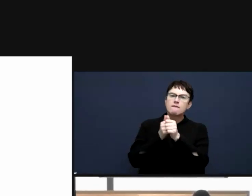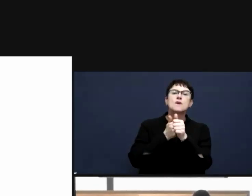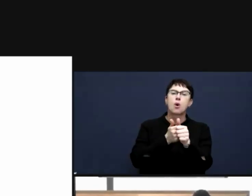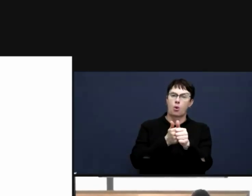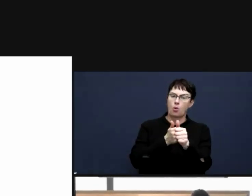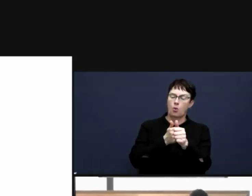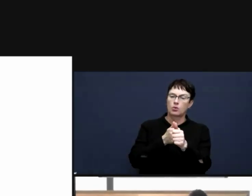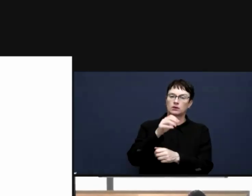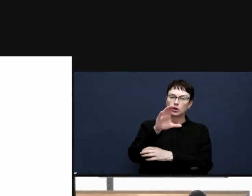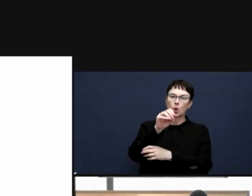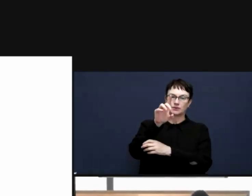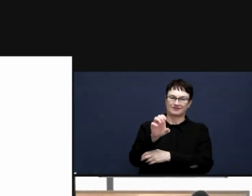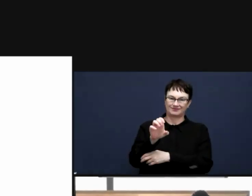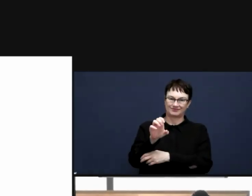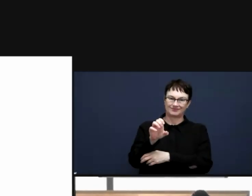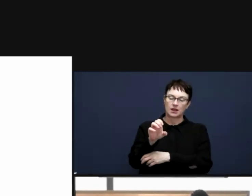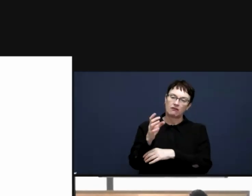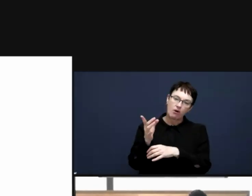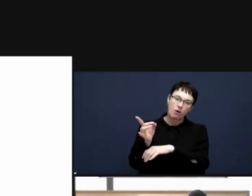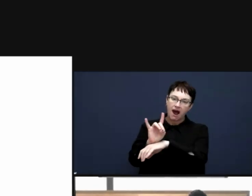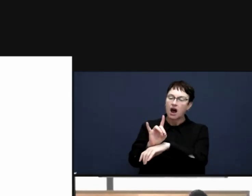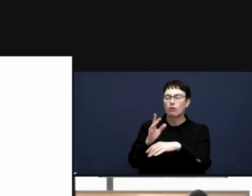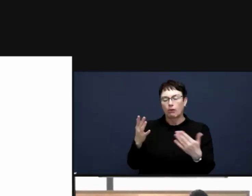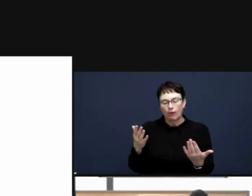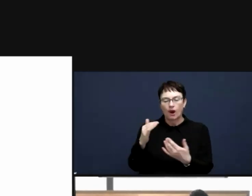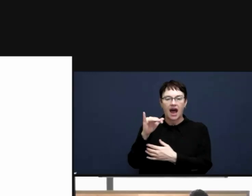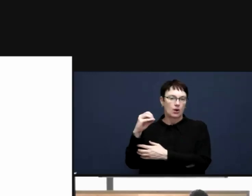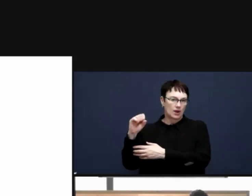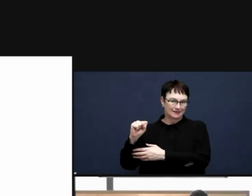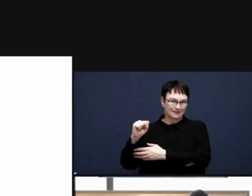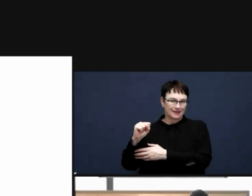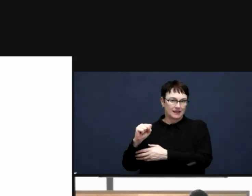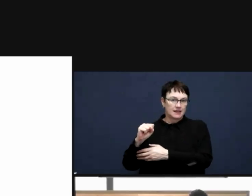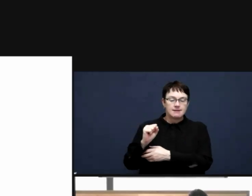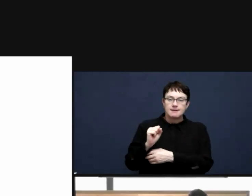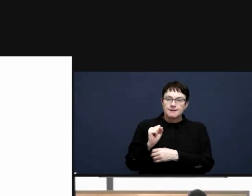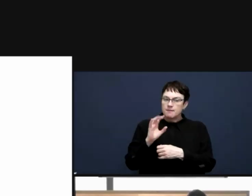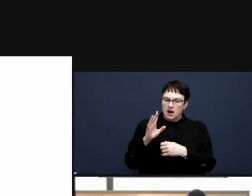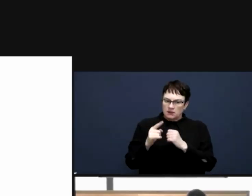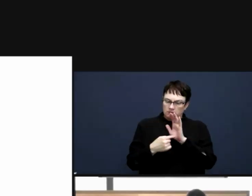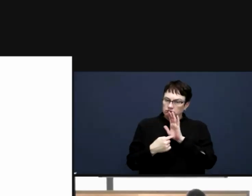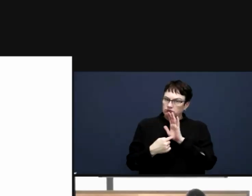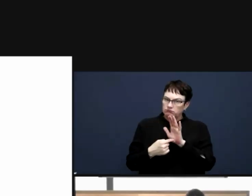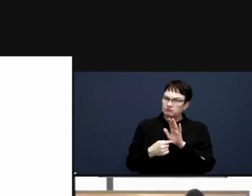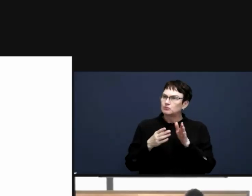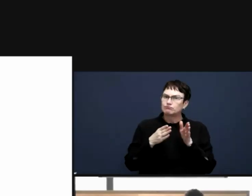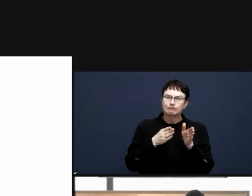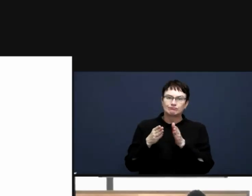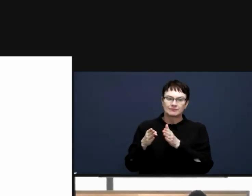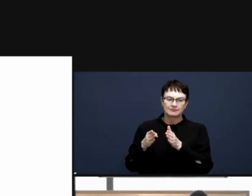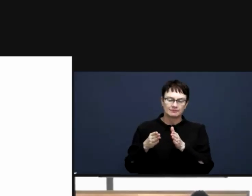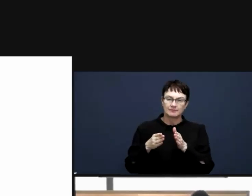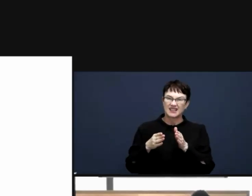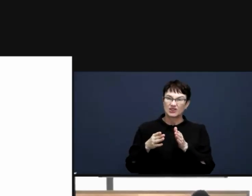Yeah, basically React Native, Flutter apps. And they also react, although it's the same code base, they react differently on Android and